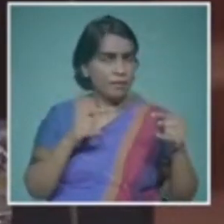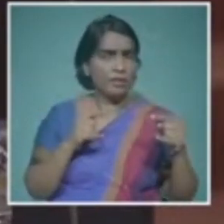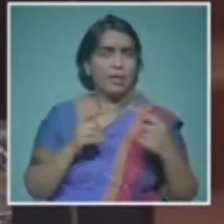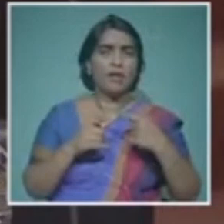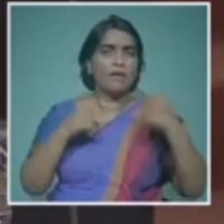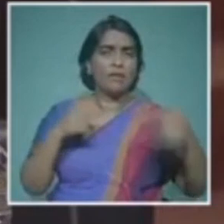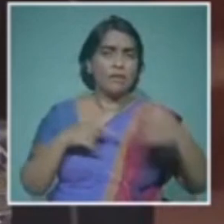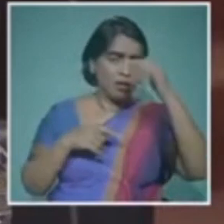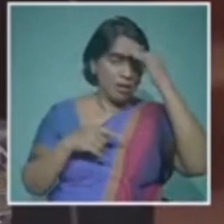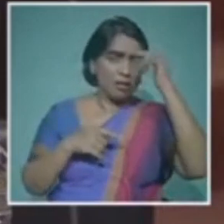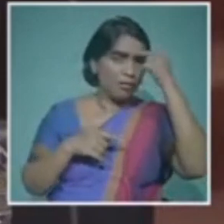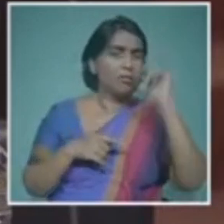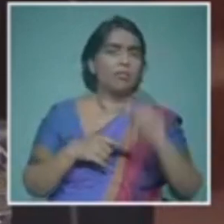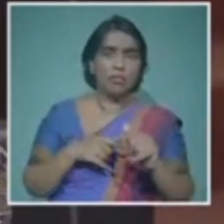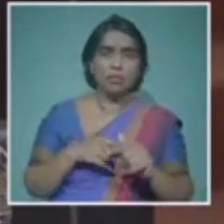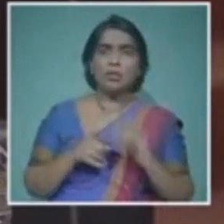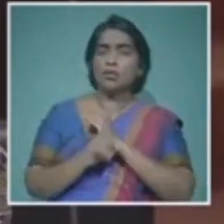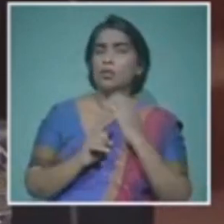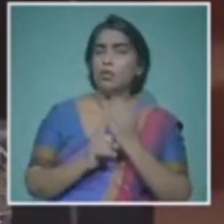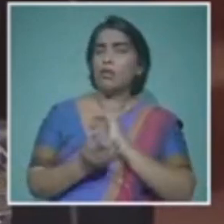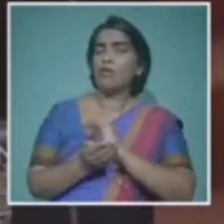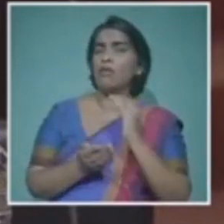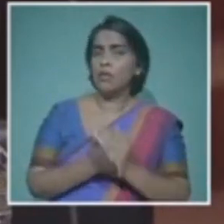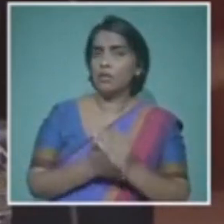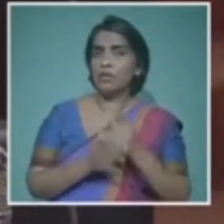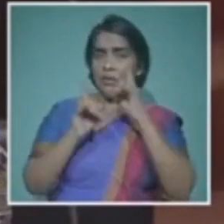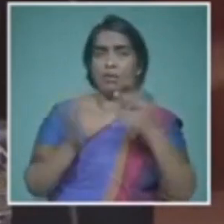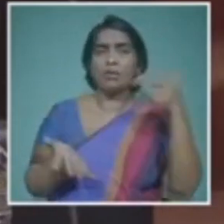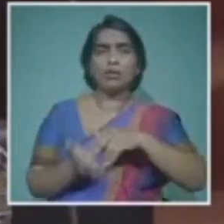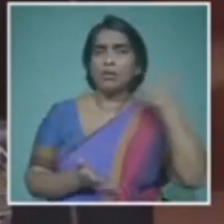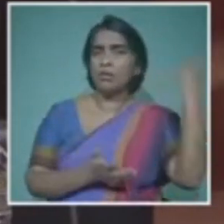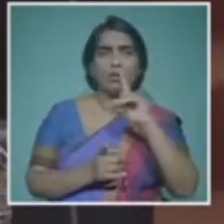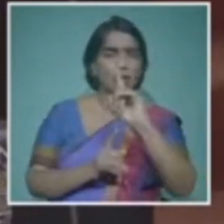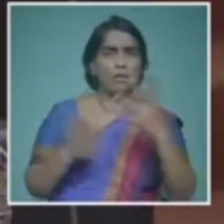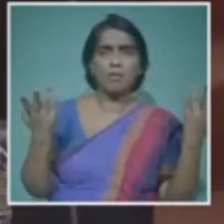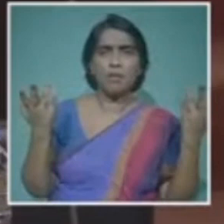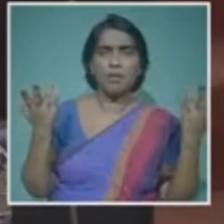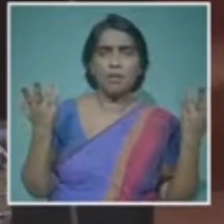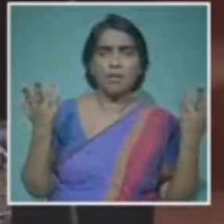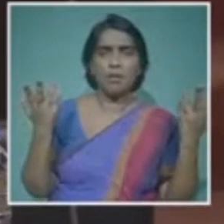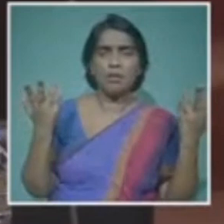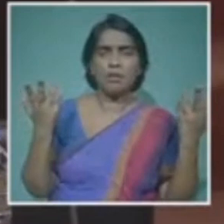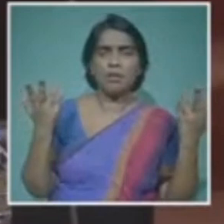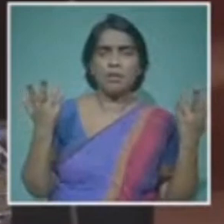vipaksha nayakayata viruddhawa sanskrutika arabudula gane mehema negitla katha karanna ba.